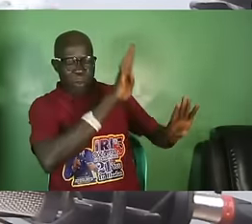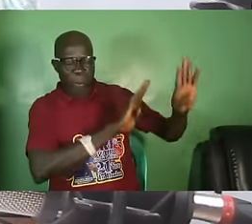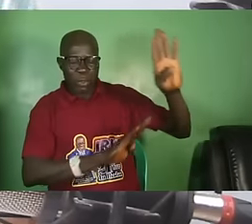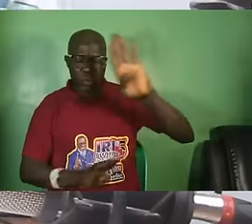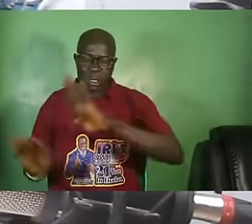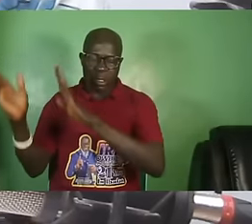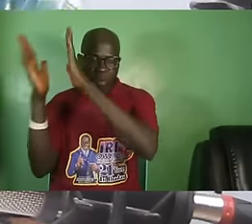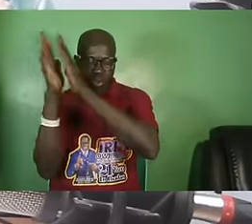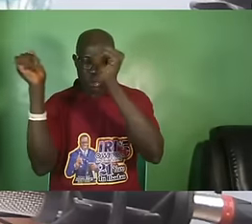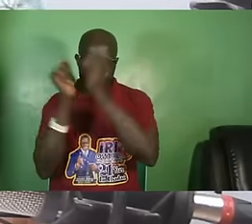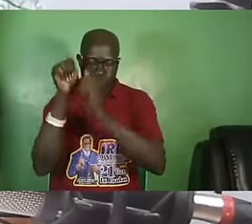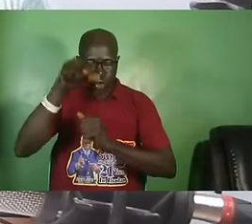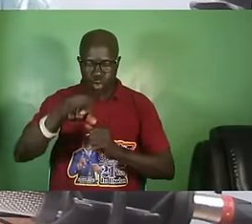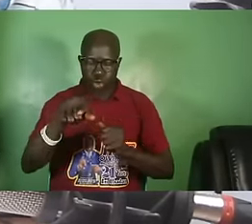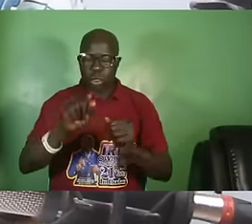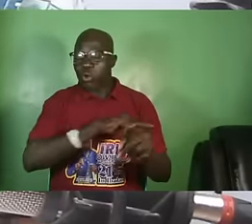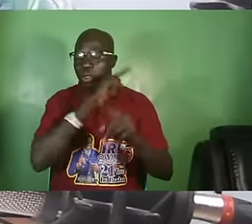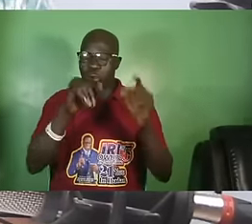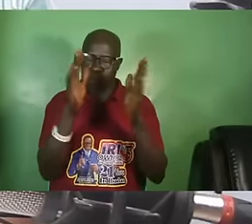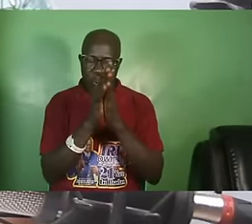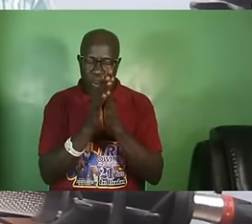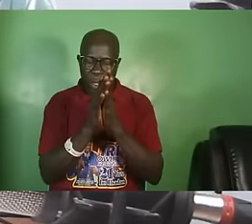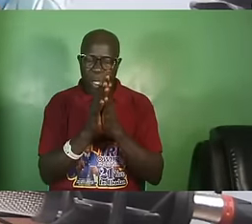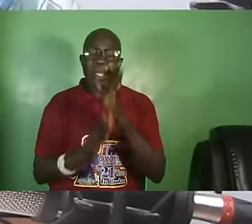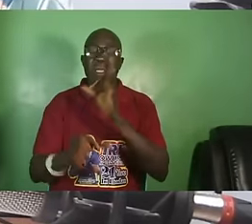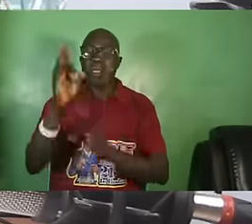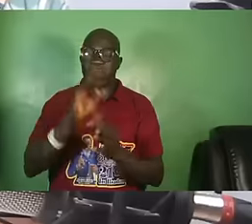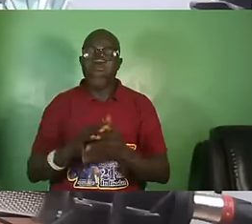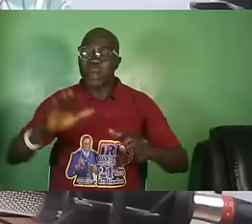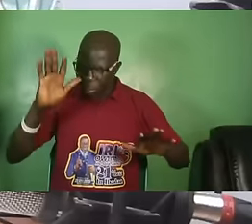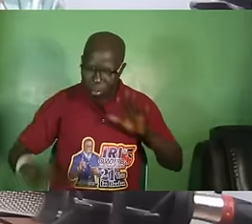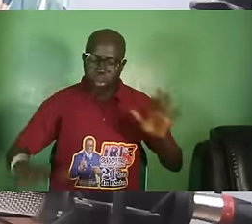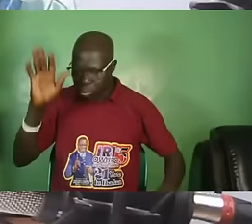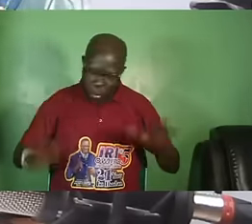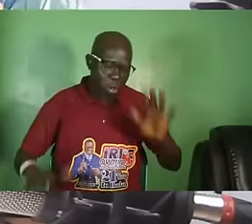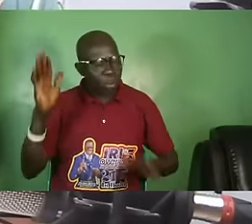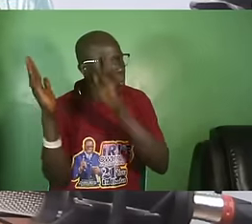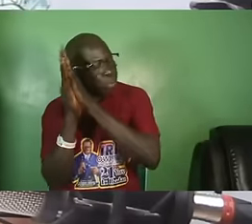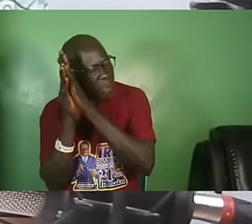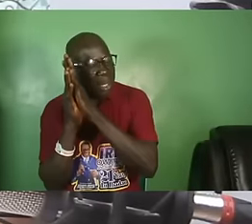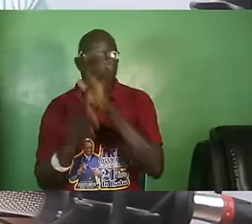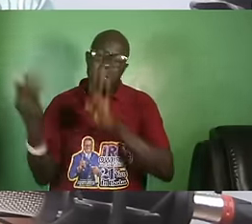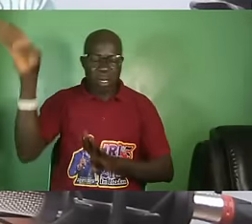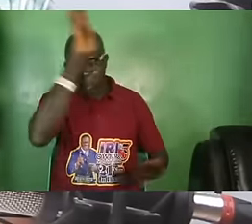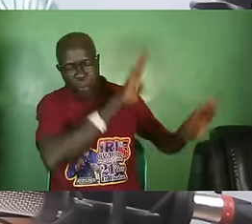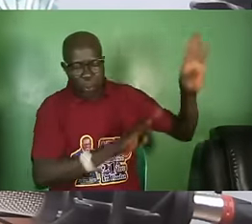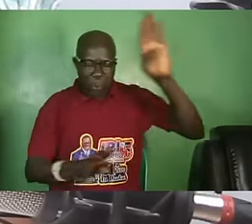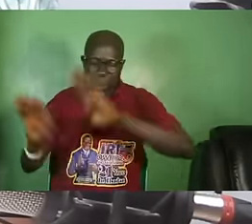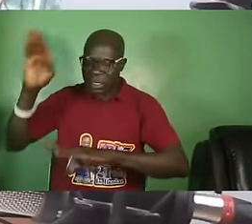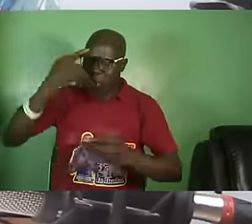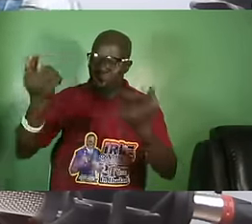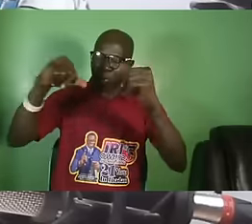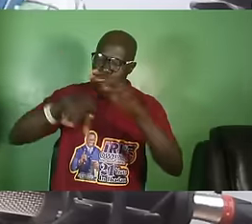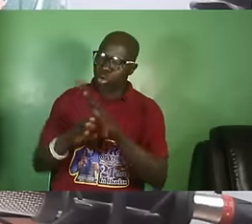busway. The battle that sleep with one on the bed. Once you pray this prayer. If you are at home, you touch your bed. Go to my throne. The